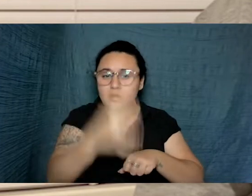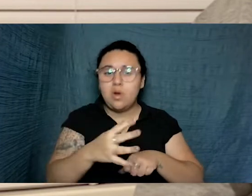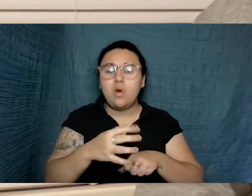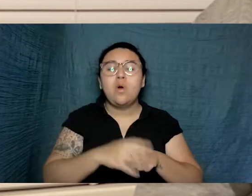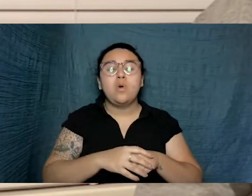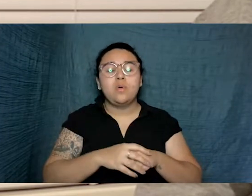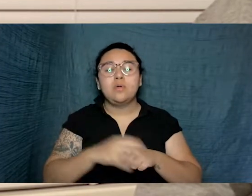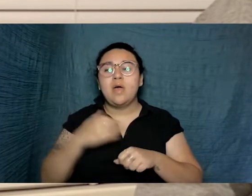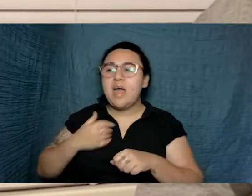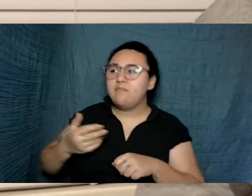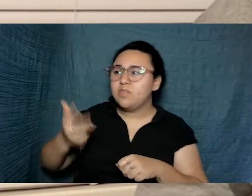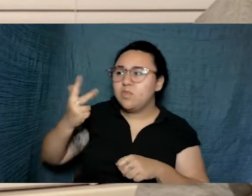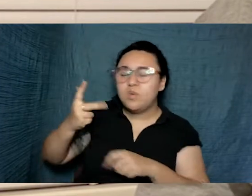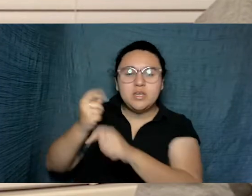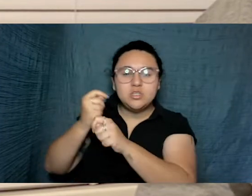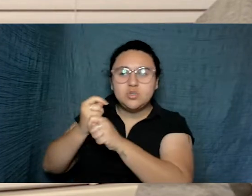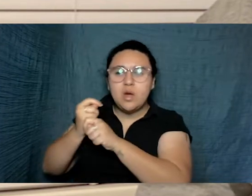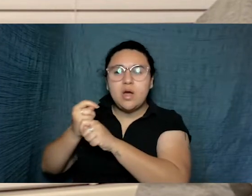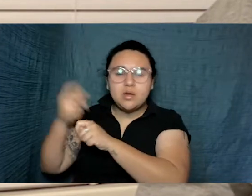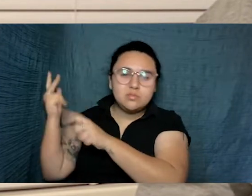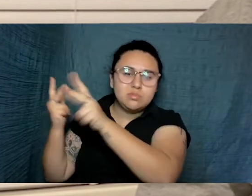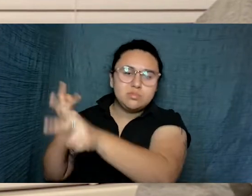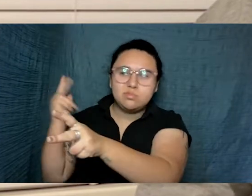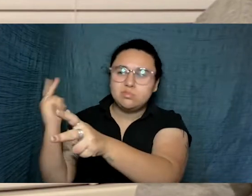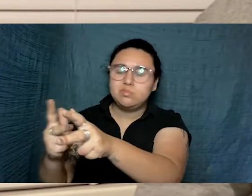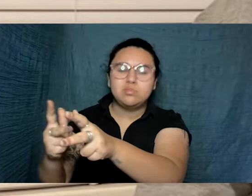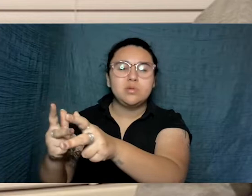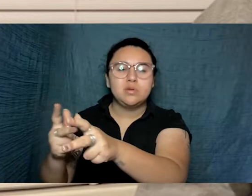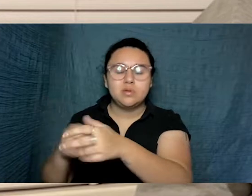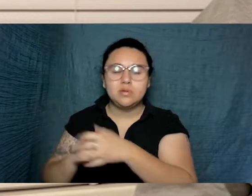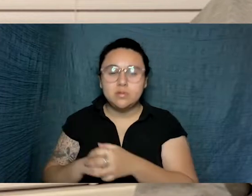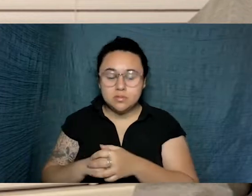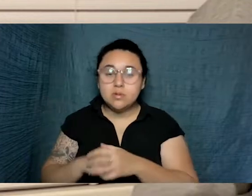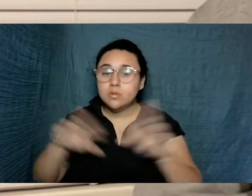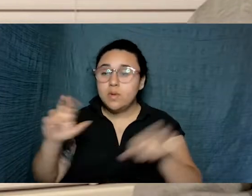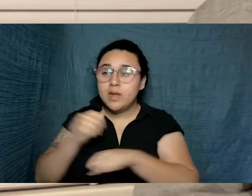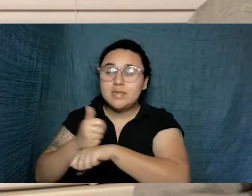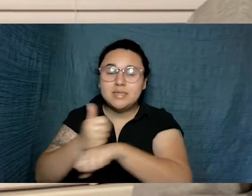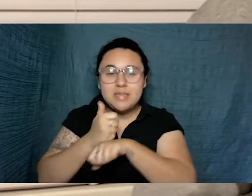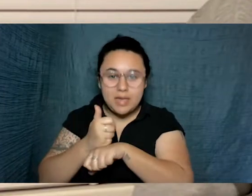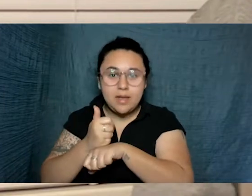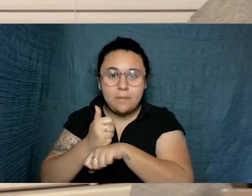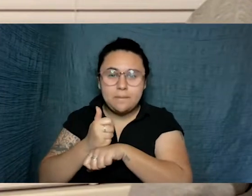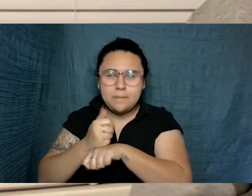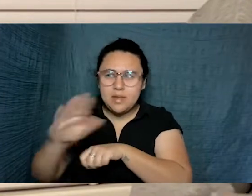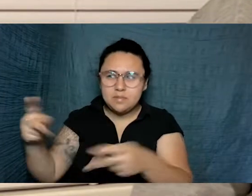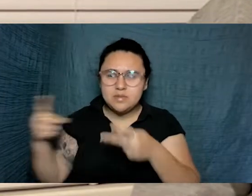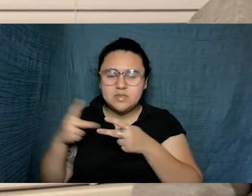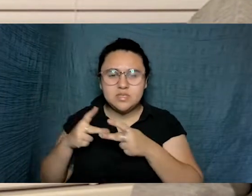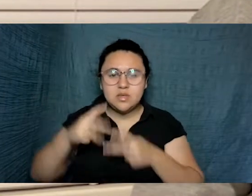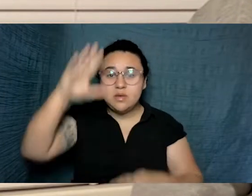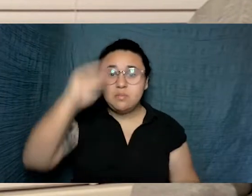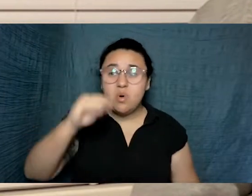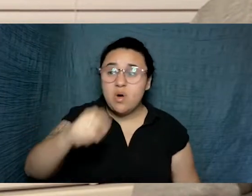Freezer trucks escorted by three up-armored Humvees. They would be in our position in less than 2 mics. If the